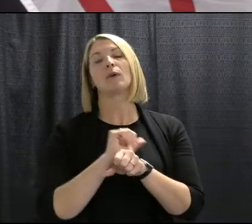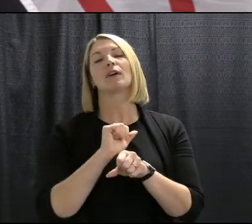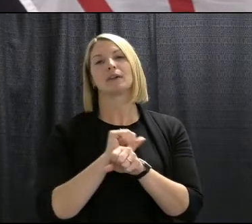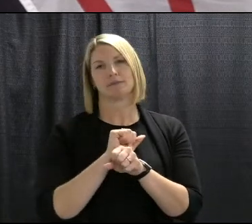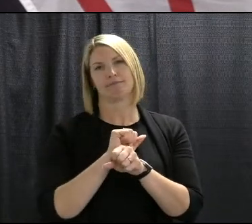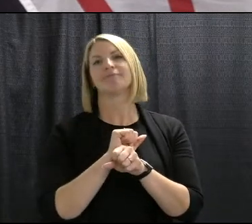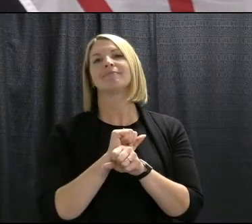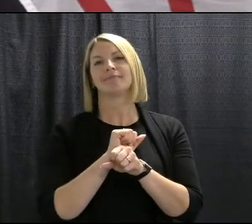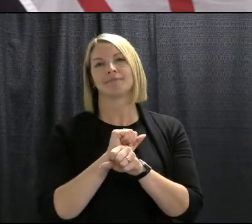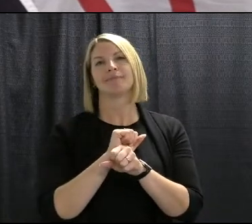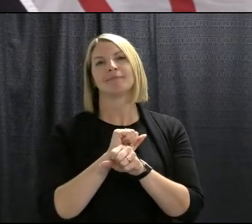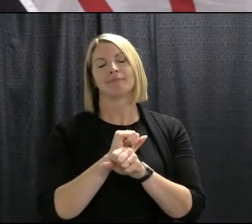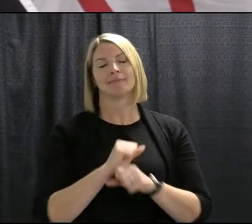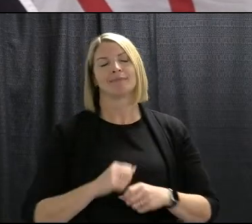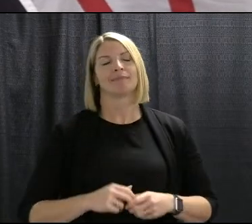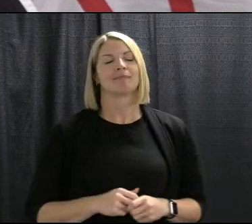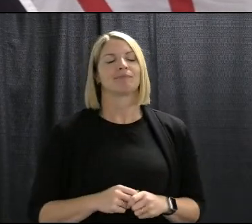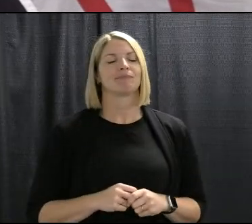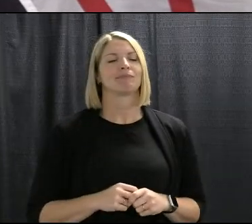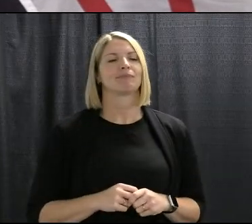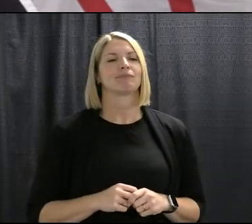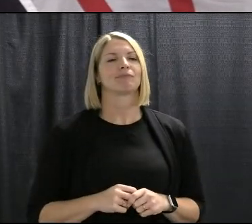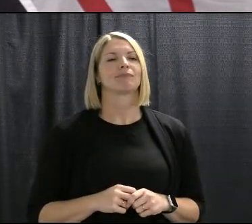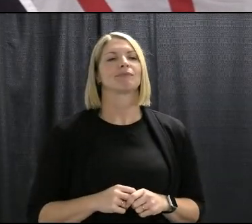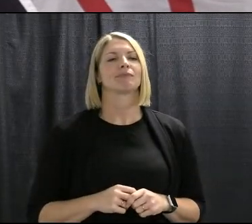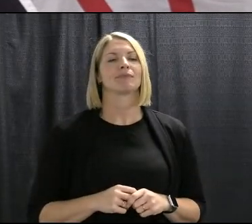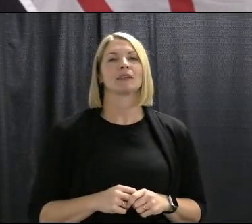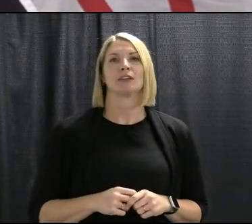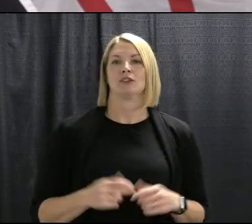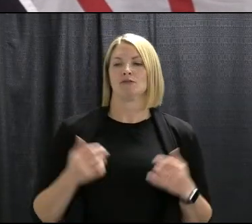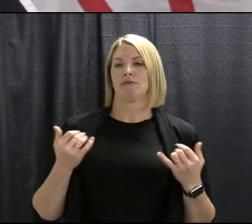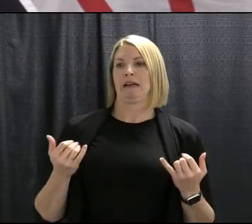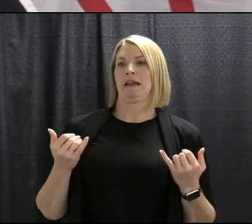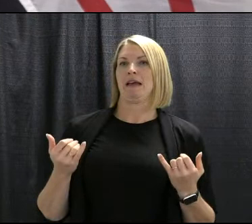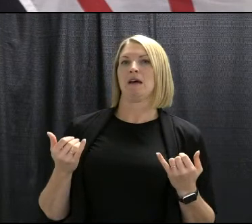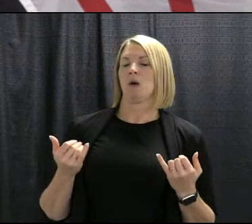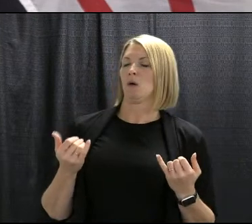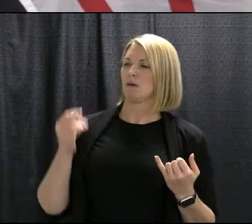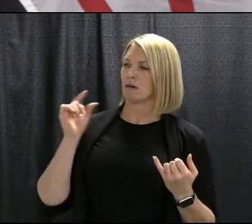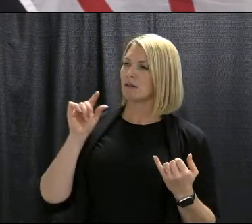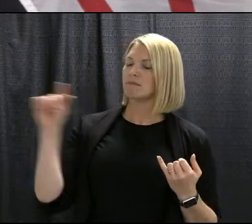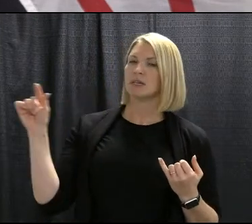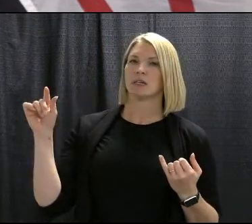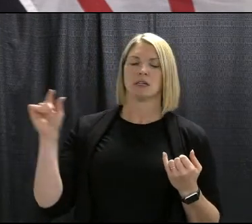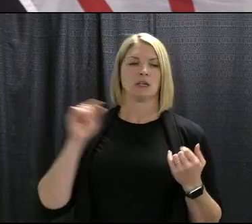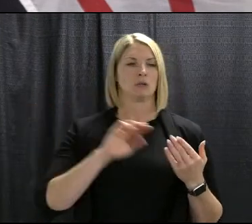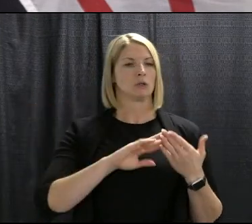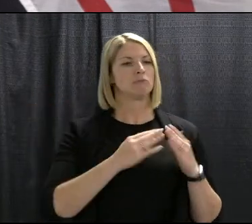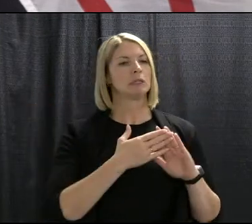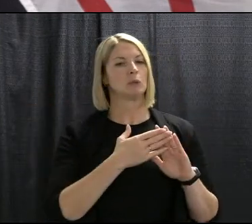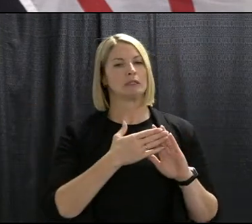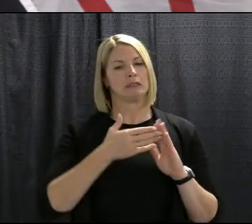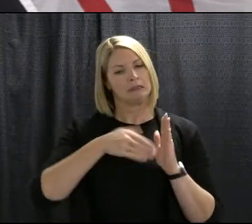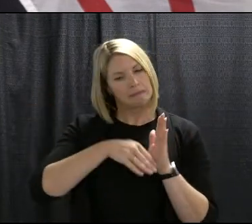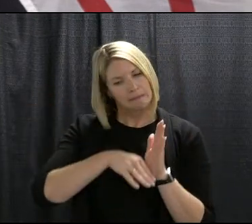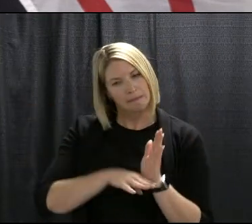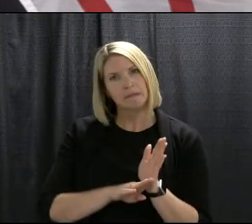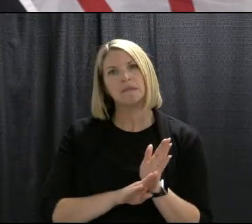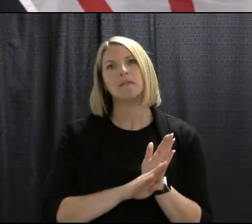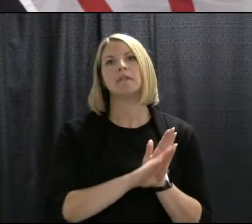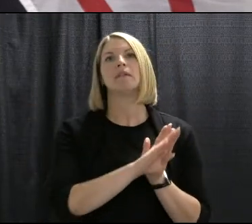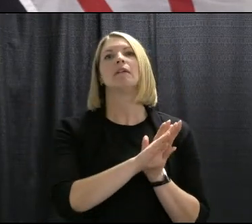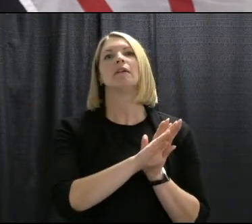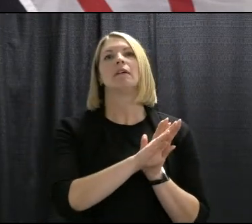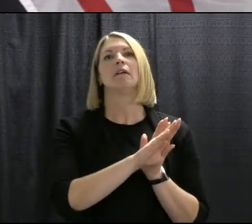our province continues to build back in a post-pandemic environment, pay equity and pay transparency practices